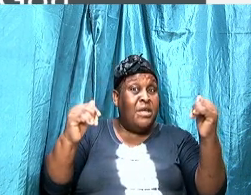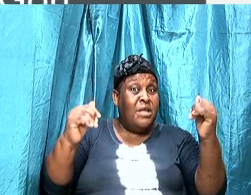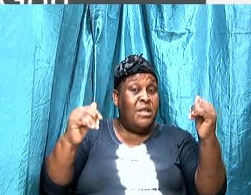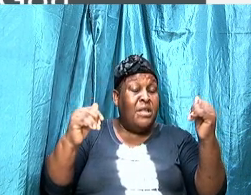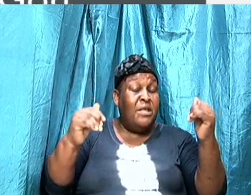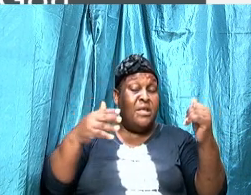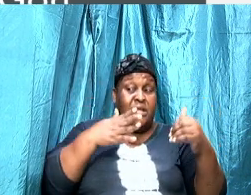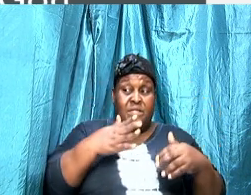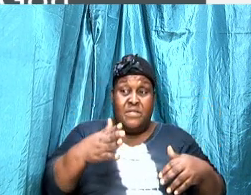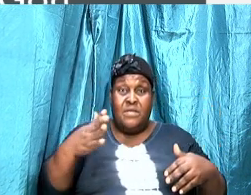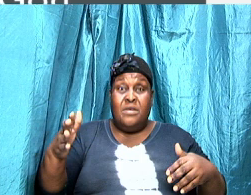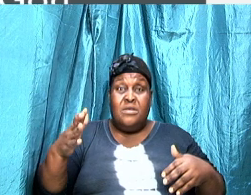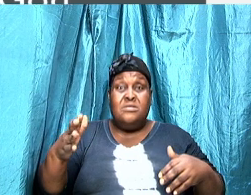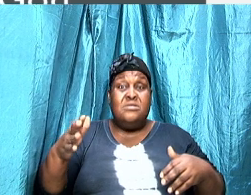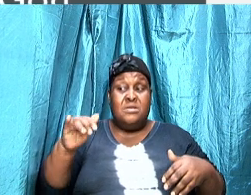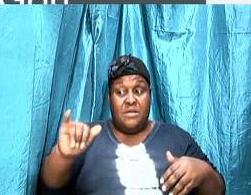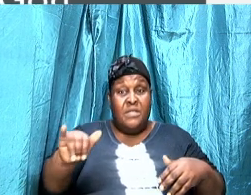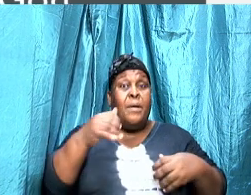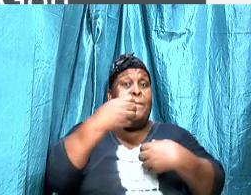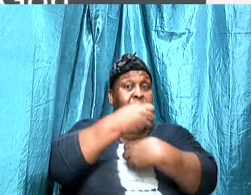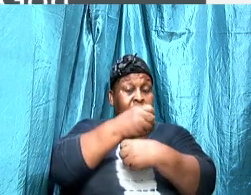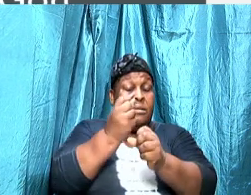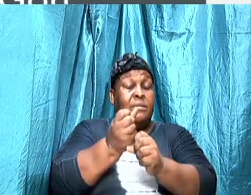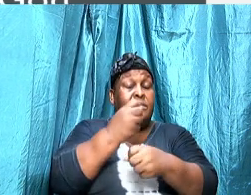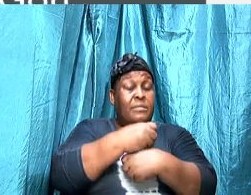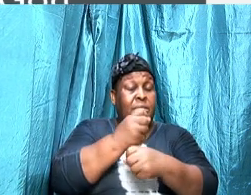from things that was created,